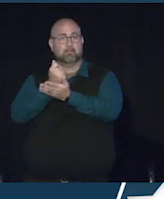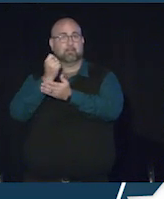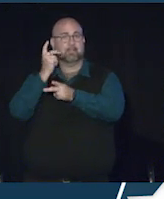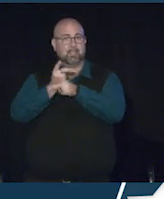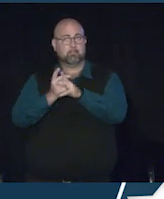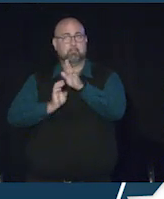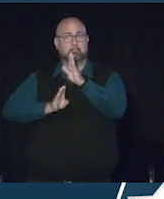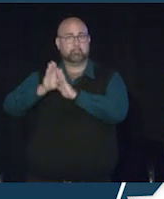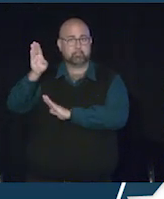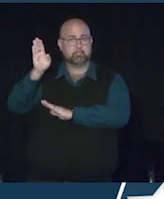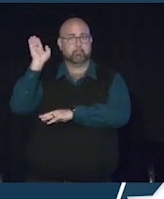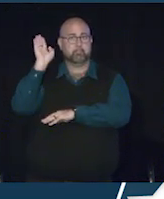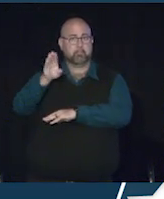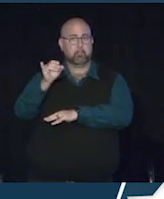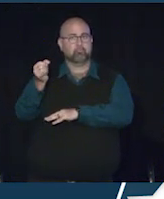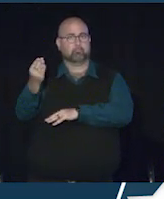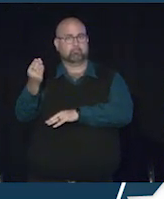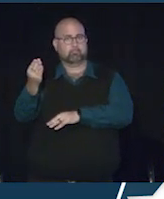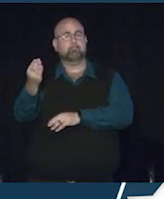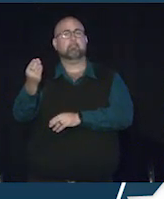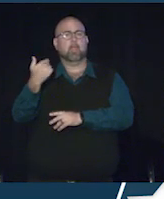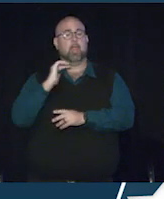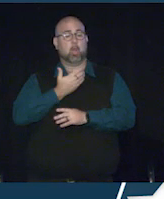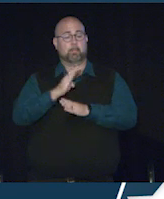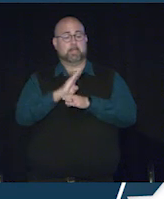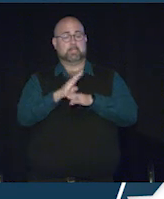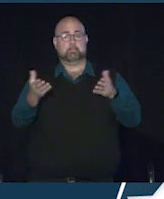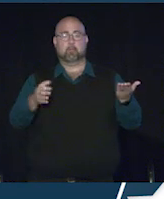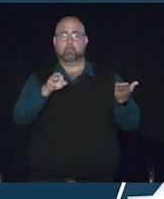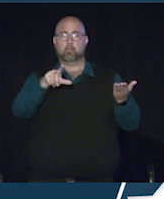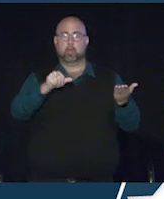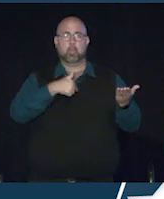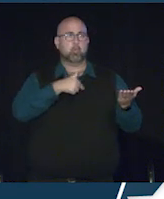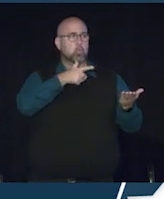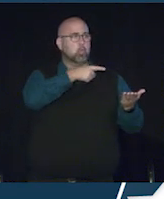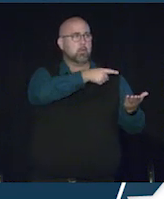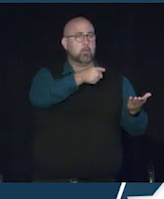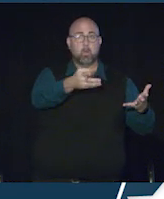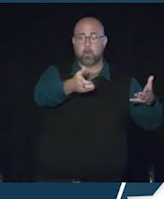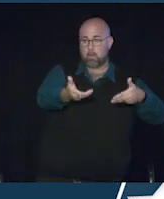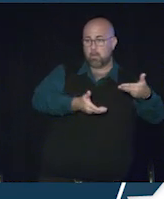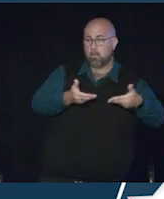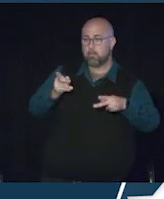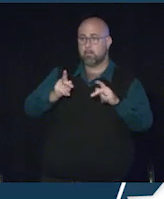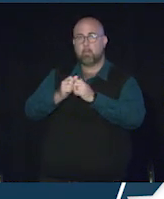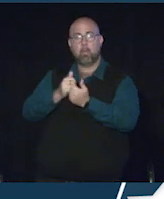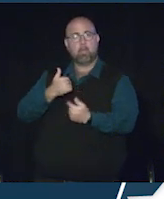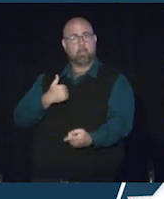in a job. And our businesses in Florida looking to hire people with disabilities.